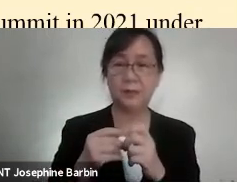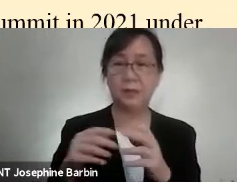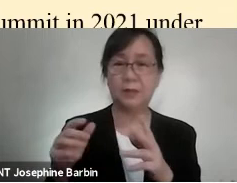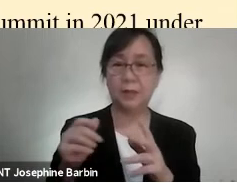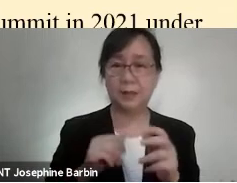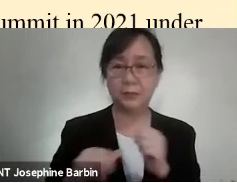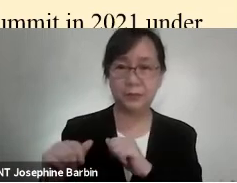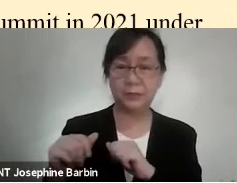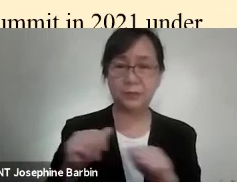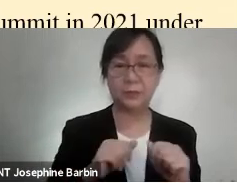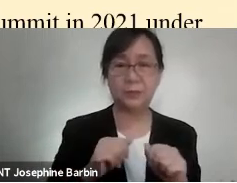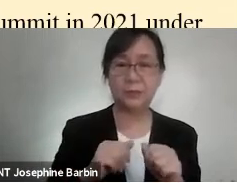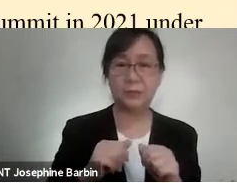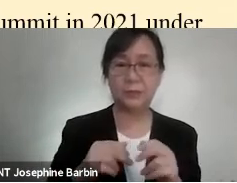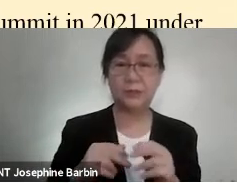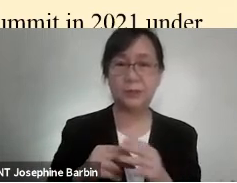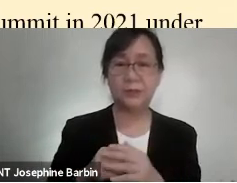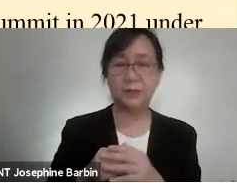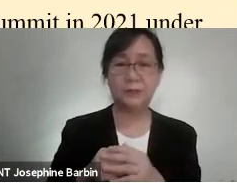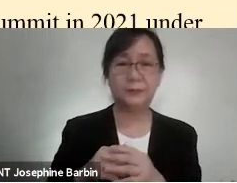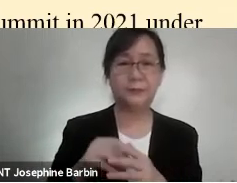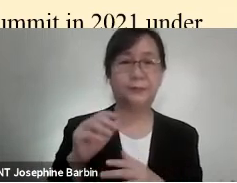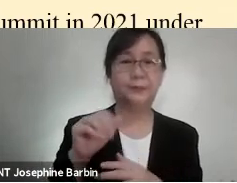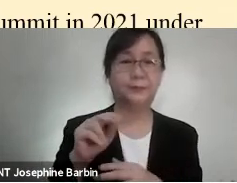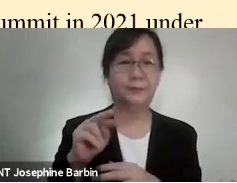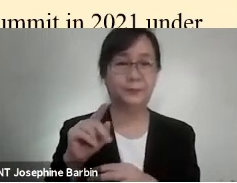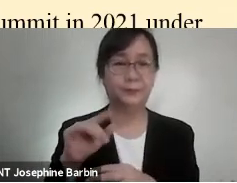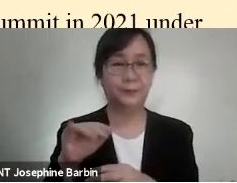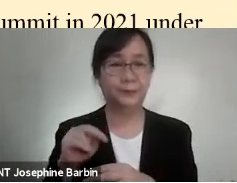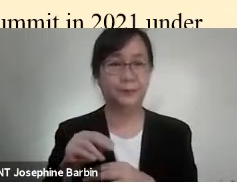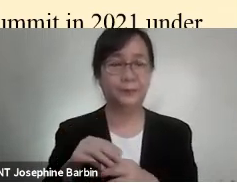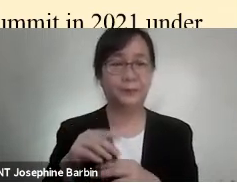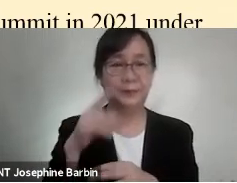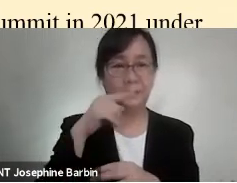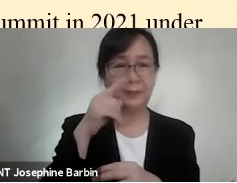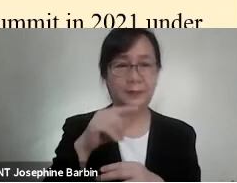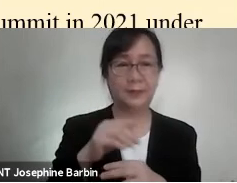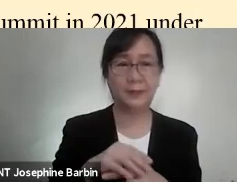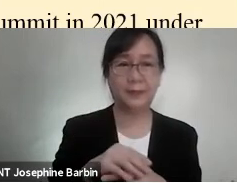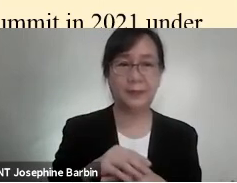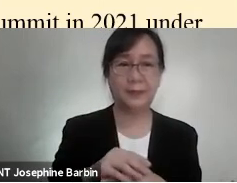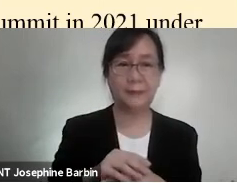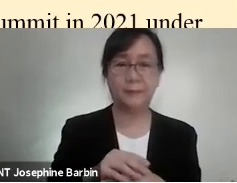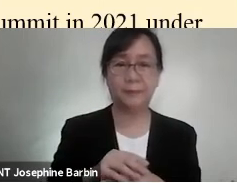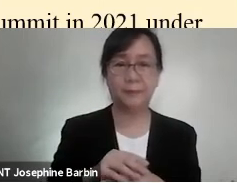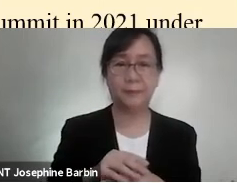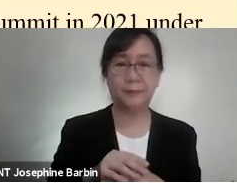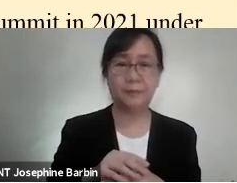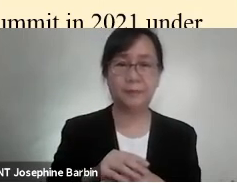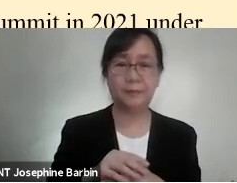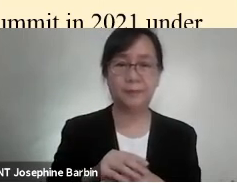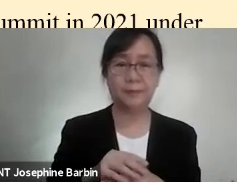So ACBC and Southwest Thailand submitted the project